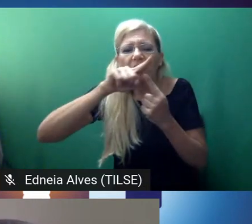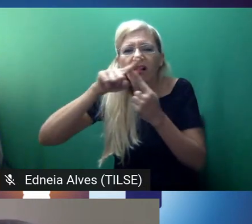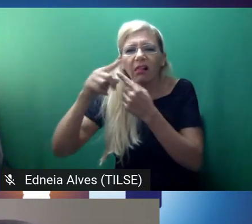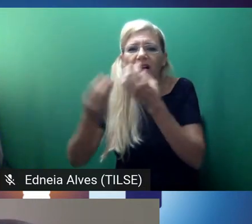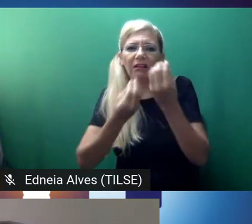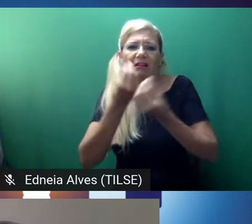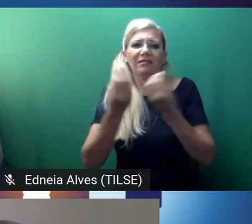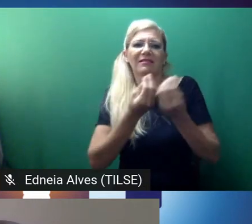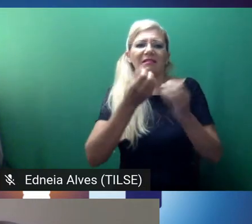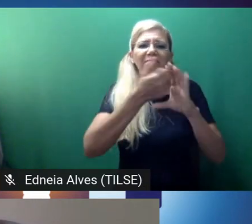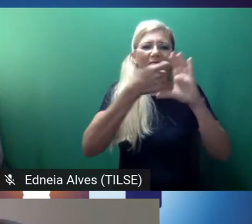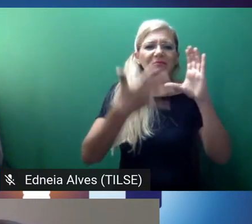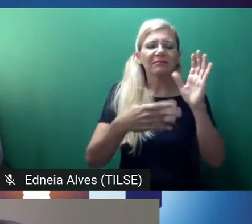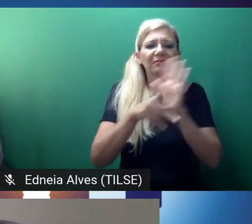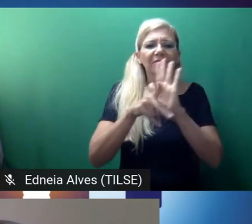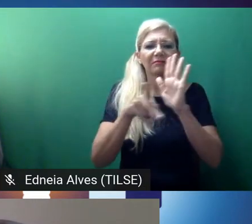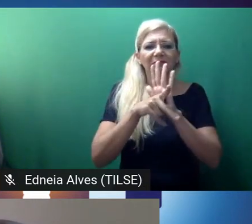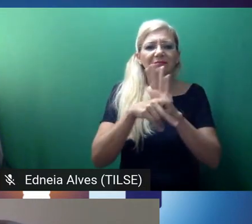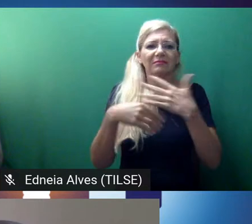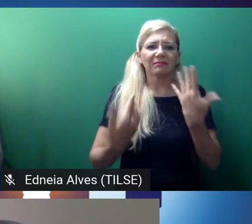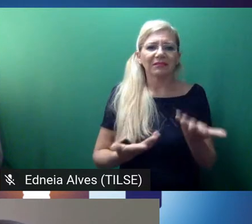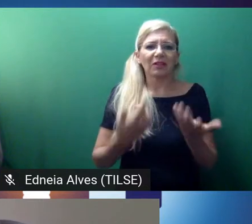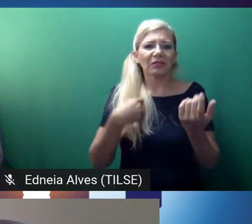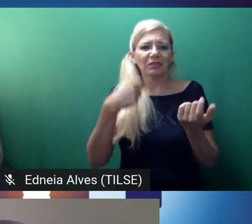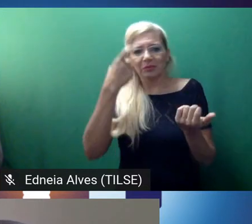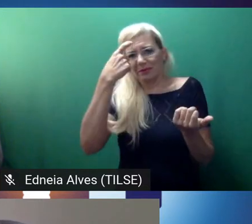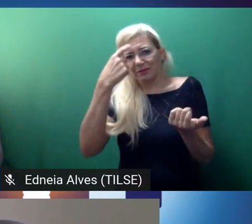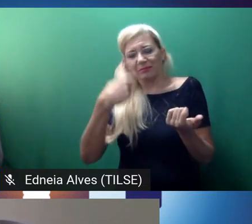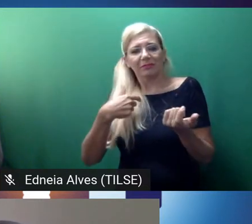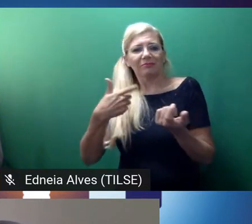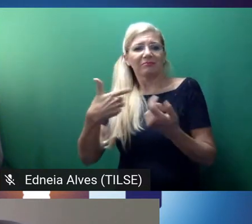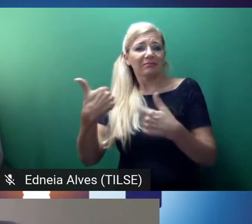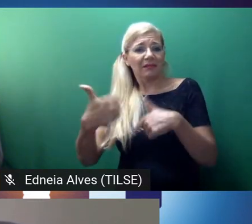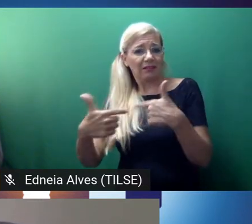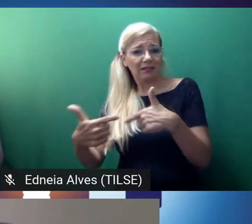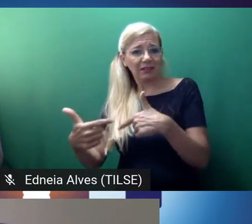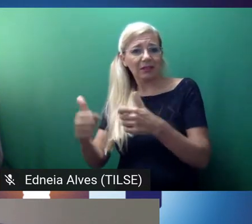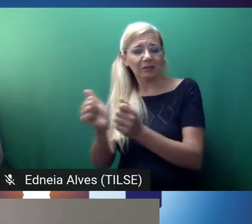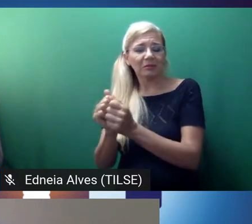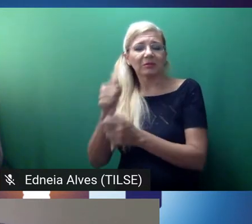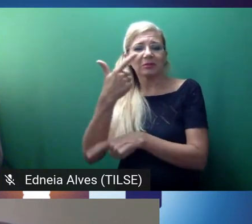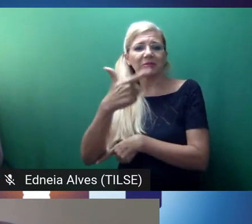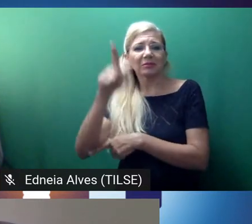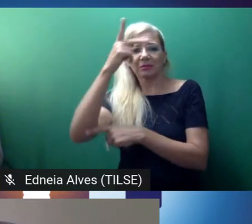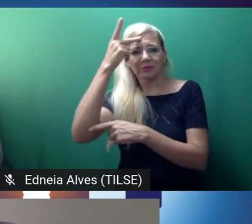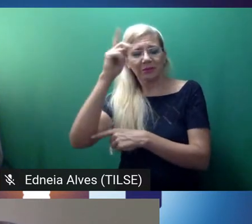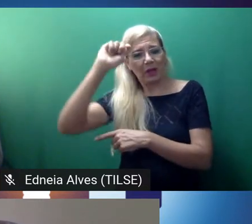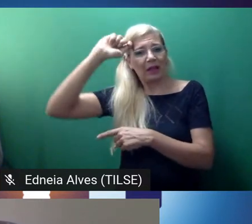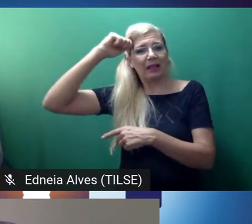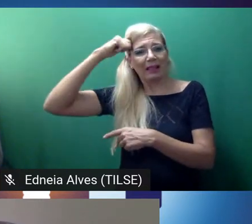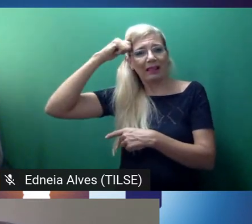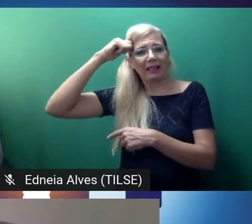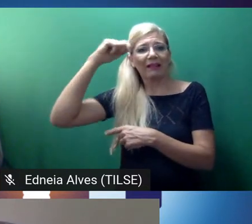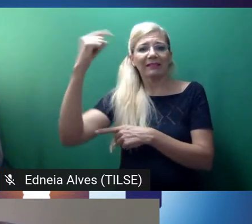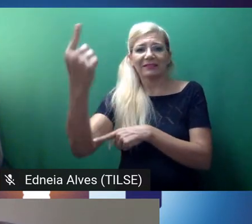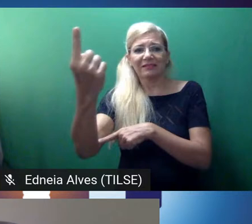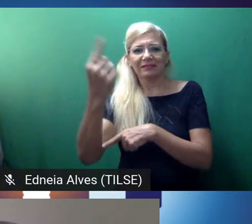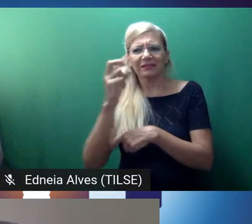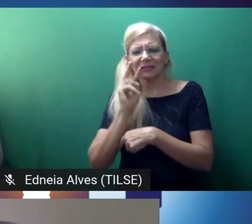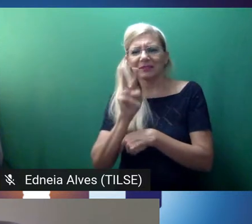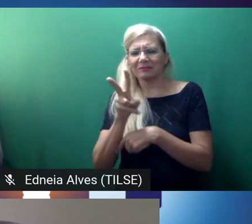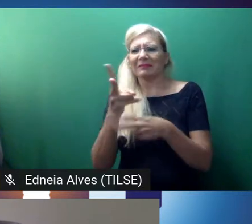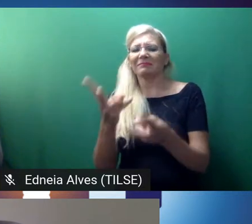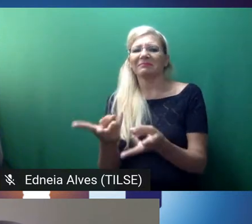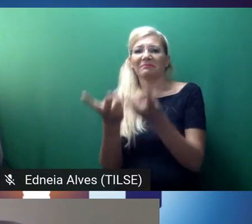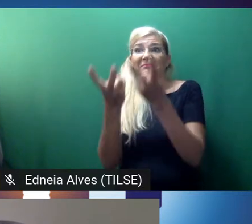Virginia, and I work with people from South Carolina, for example, and I can clearly see